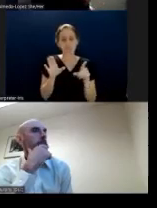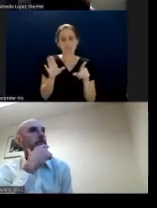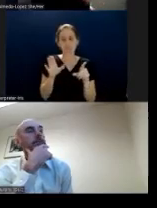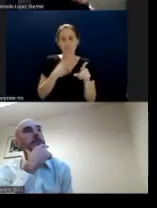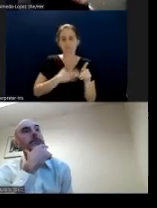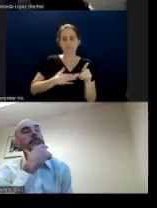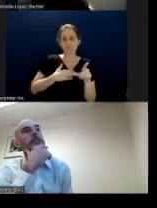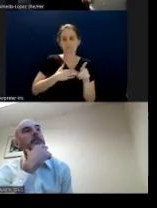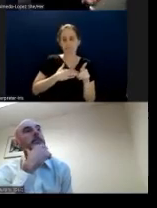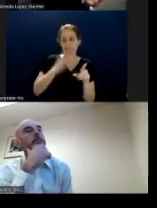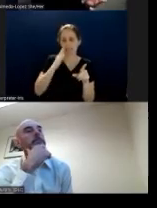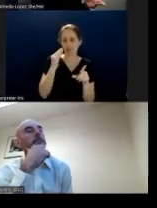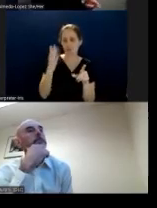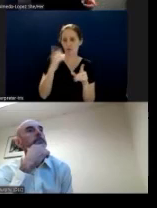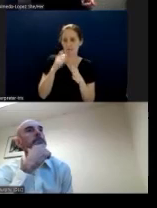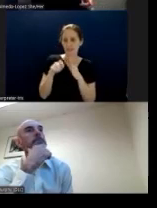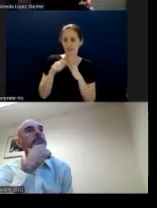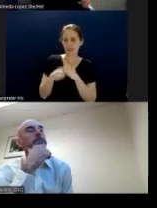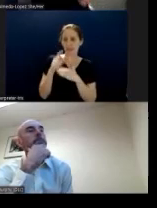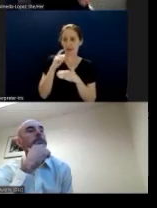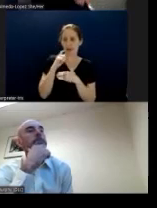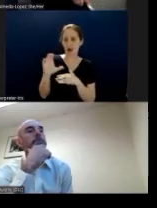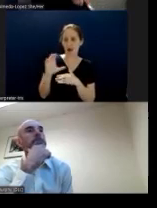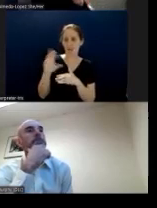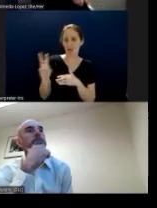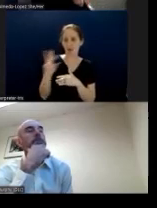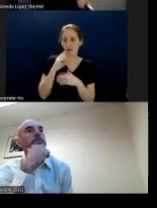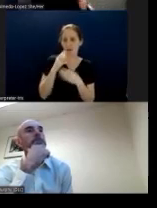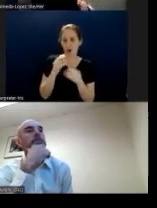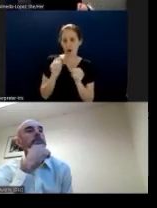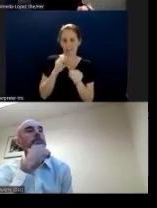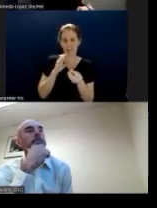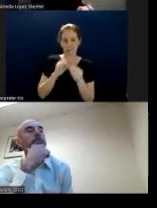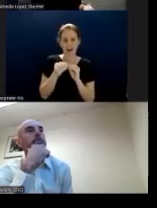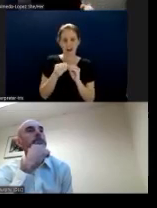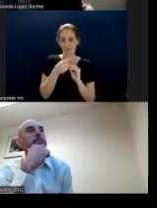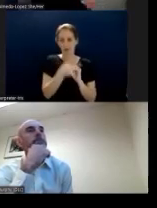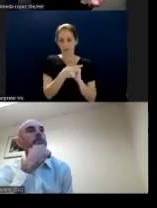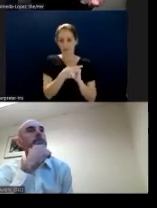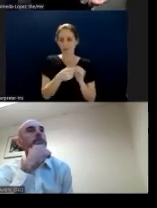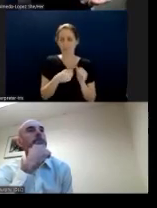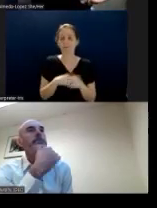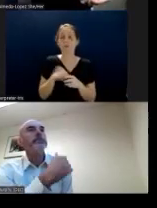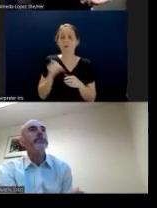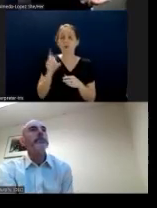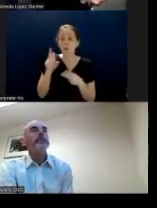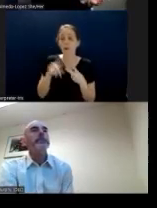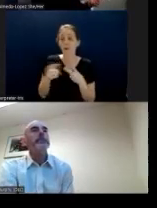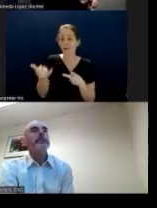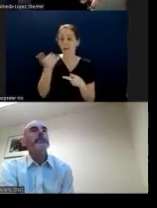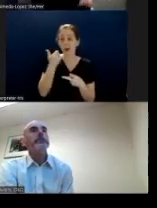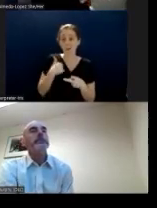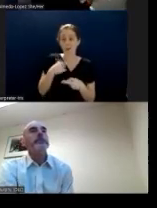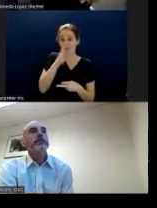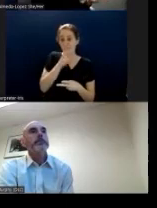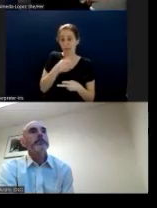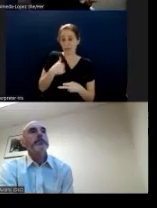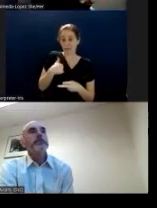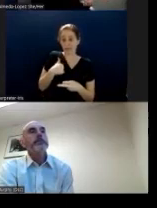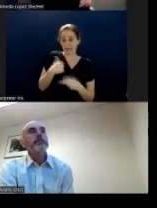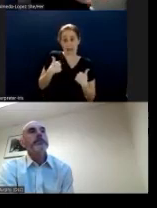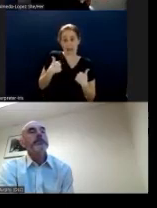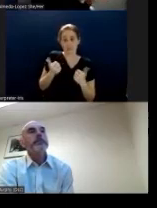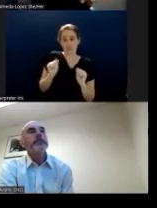please notify the Secretary of the Commonwealth's office at the number listed there, or call me directly and I will try